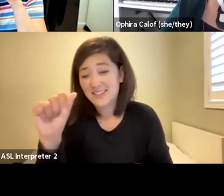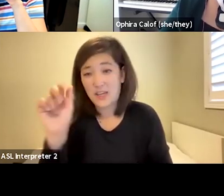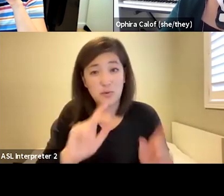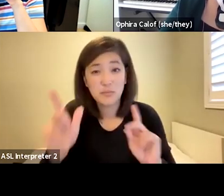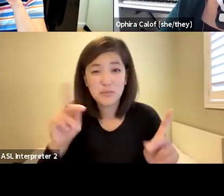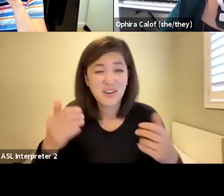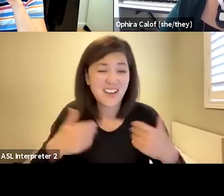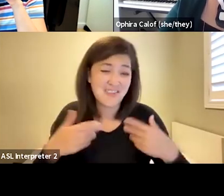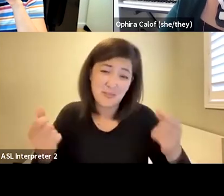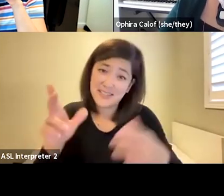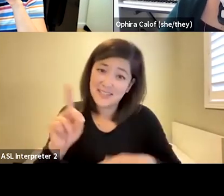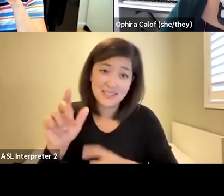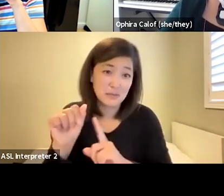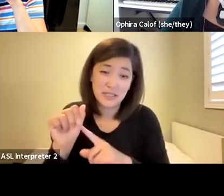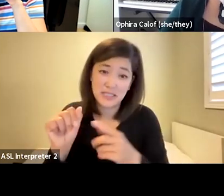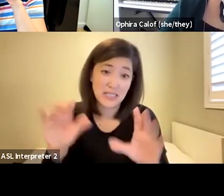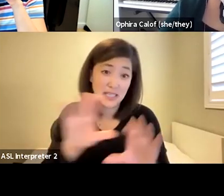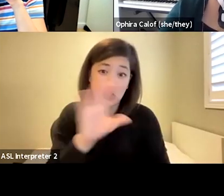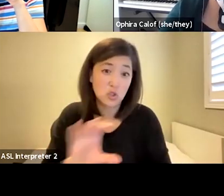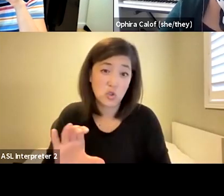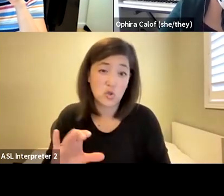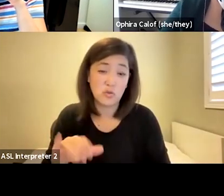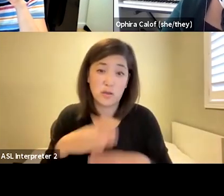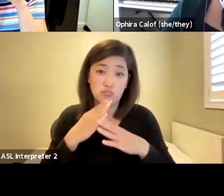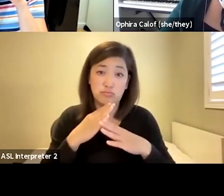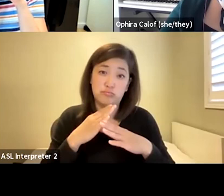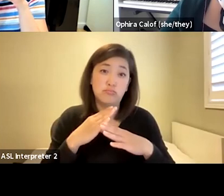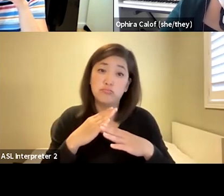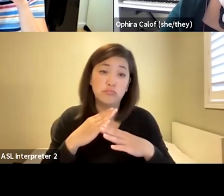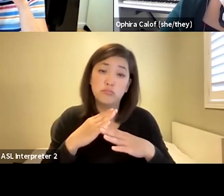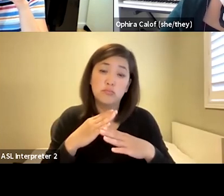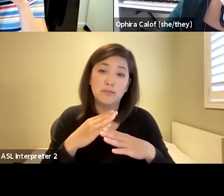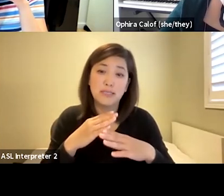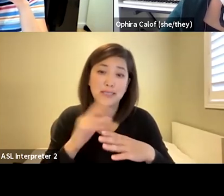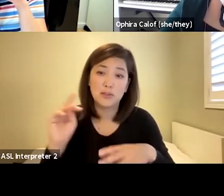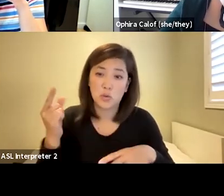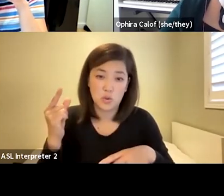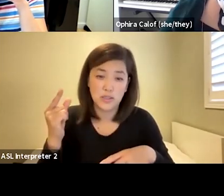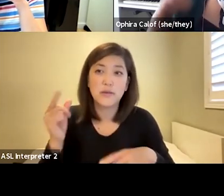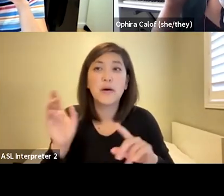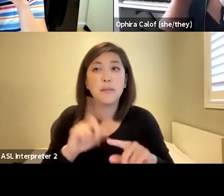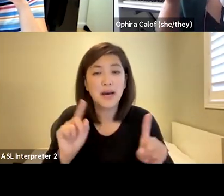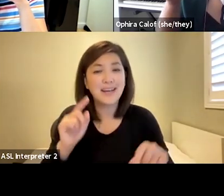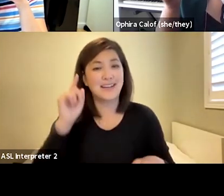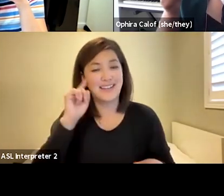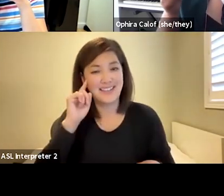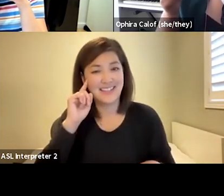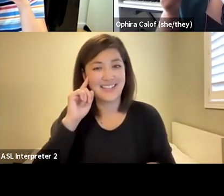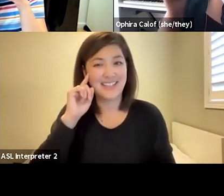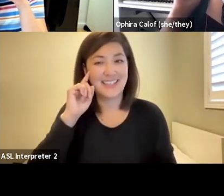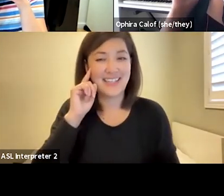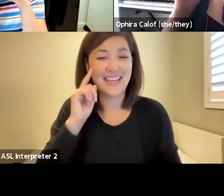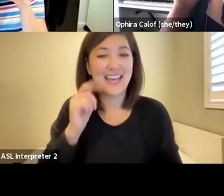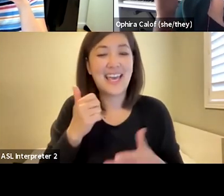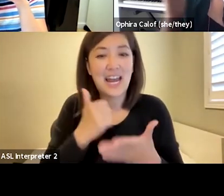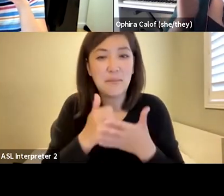different disabilities that Zoom is not a friend to. But I think it's opened the door to